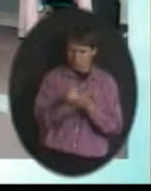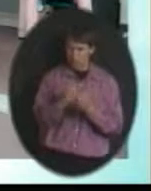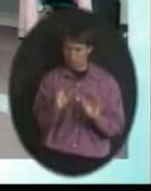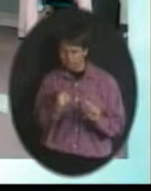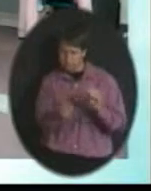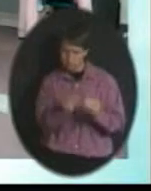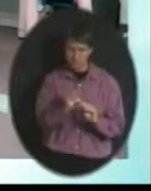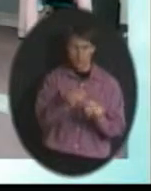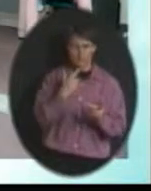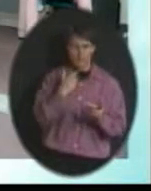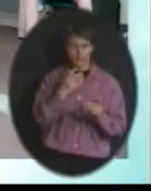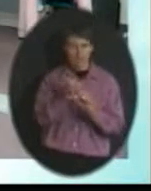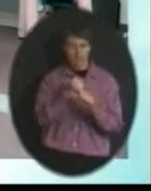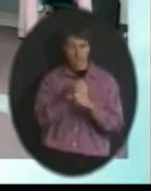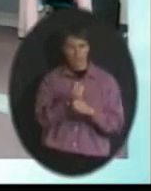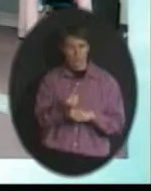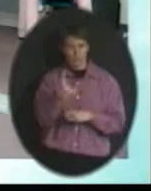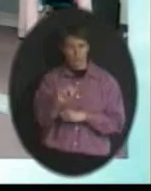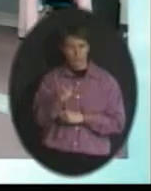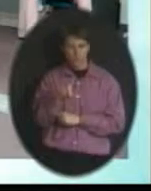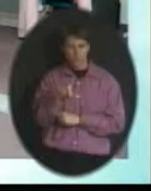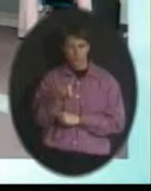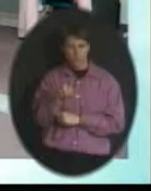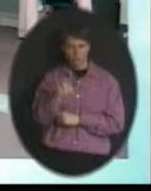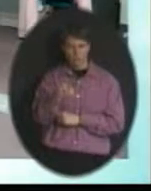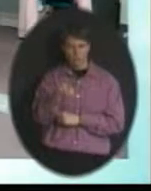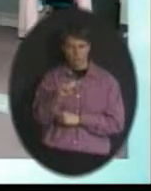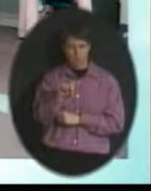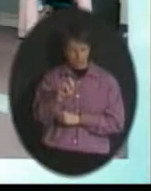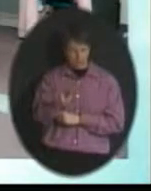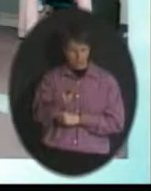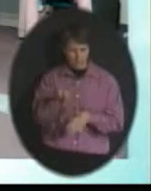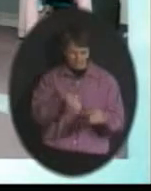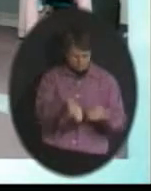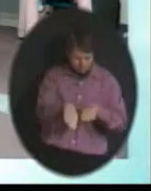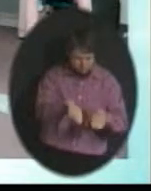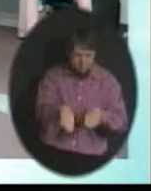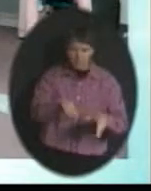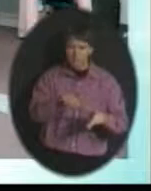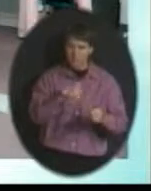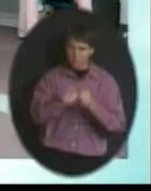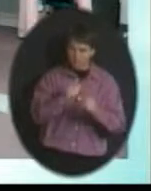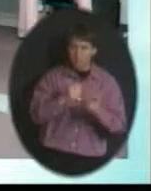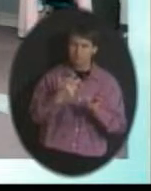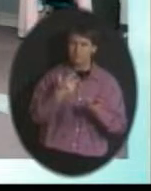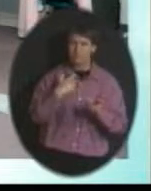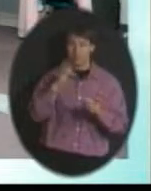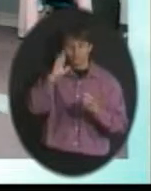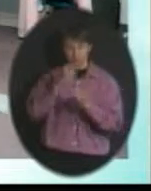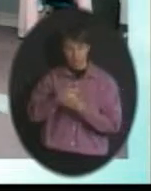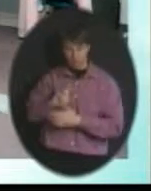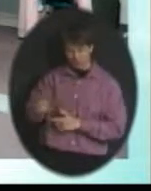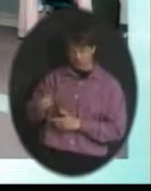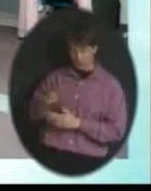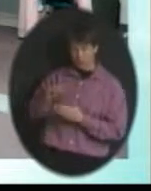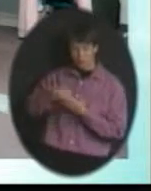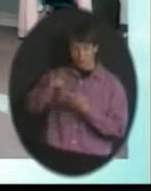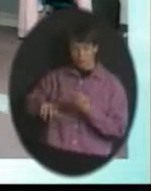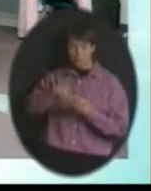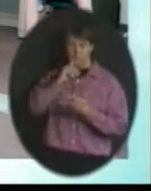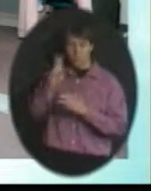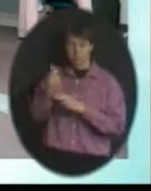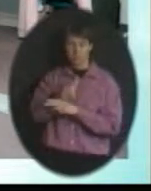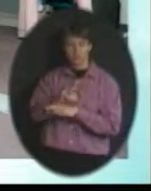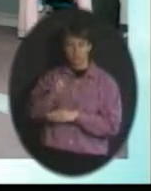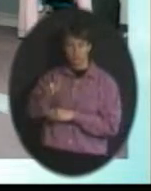go through and produce their own dragster and actually go ahead and race it against head-to-head competition. On the picture on the right, the kids are actually using a